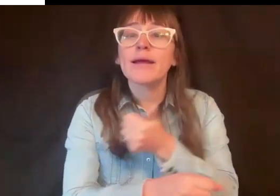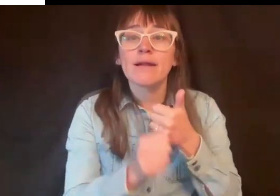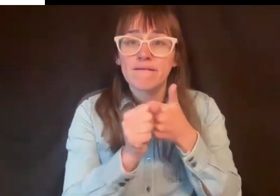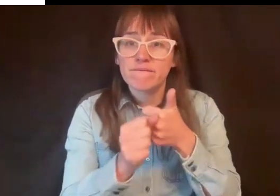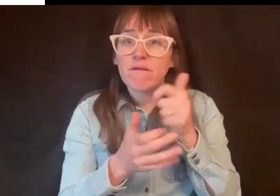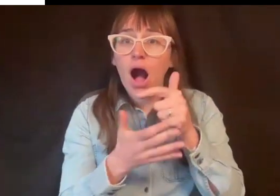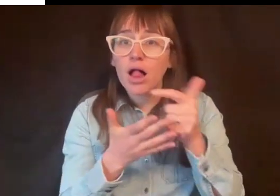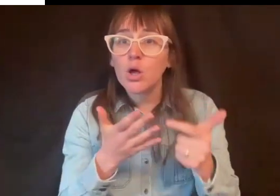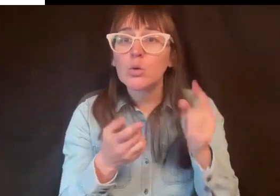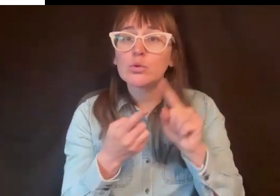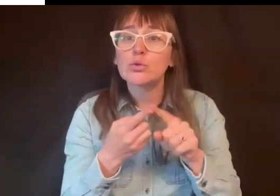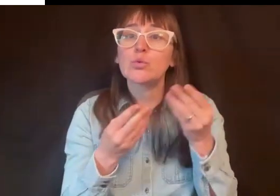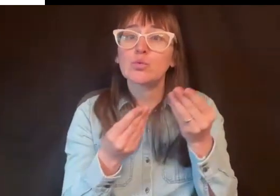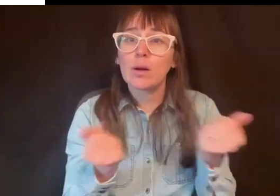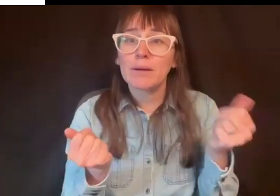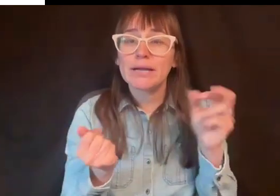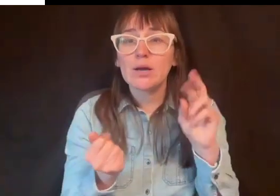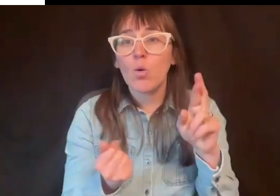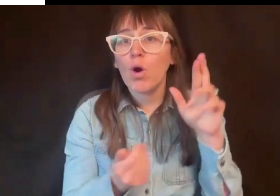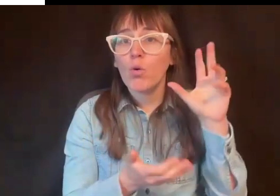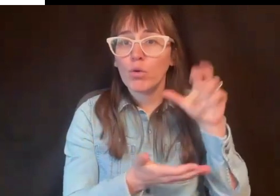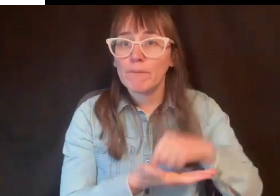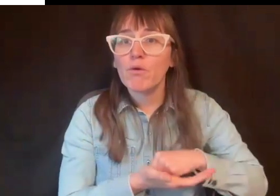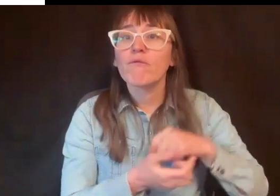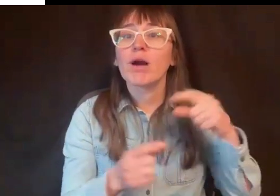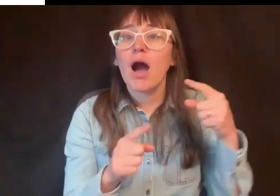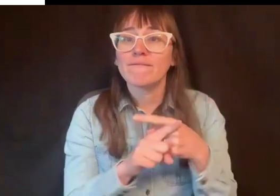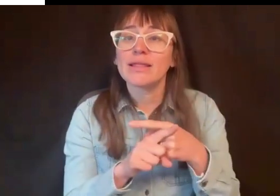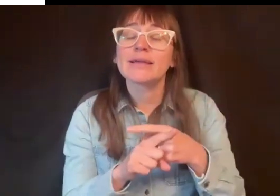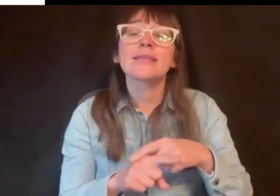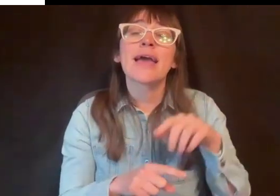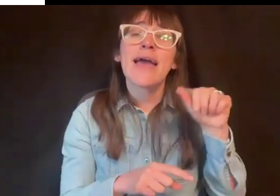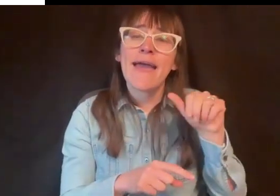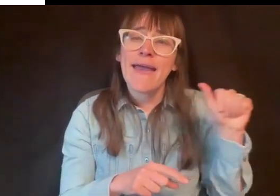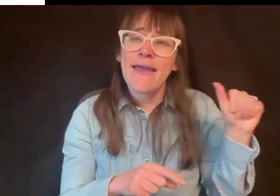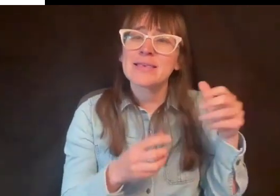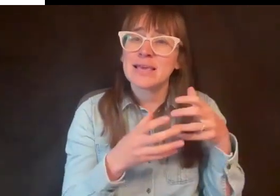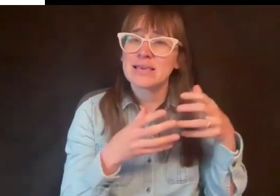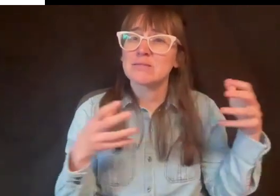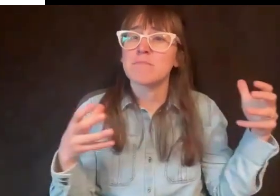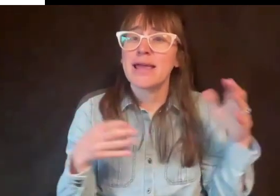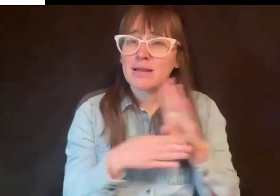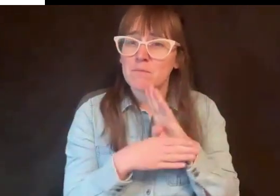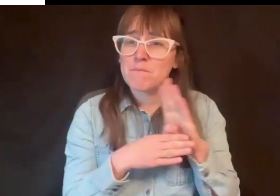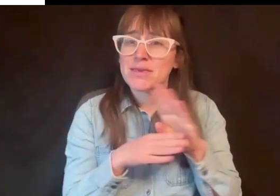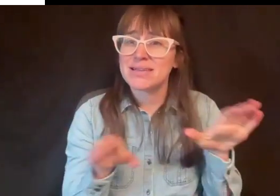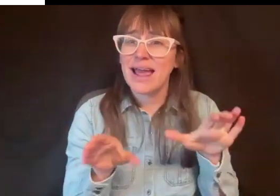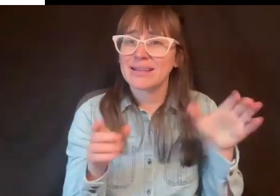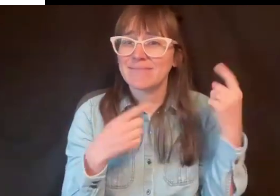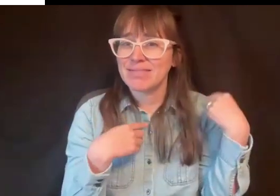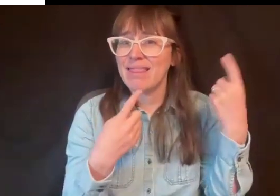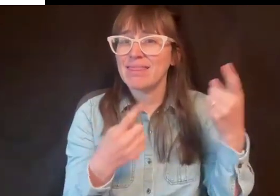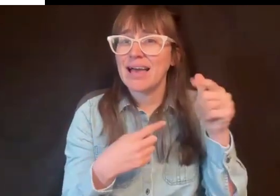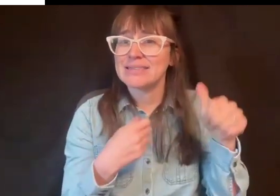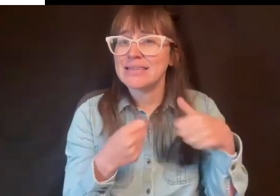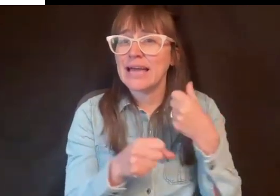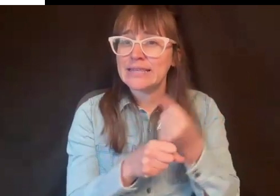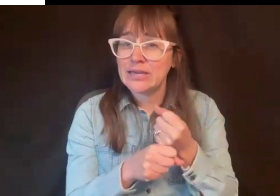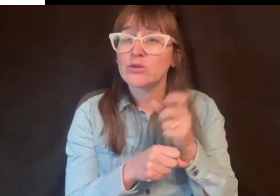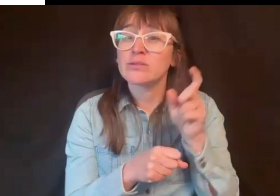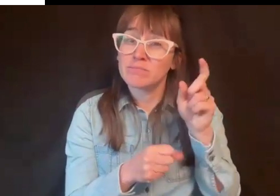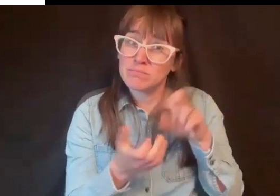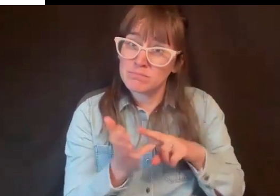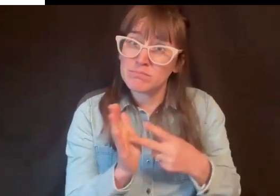or remove such conflicts. AAAs have expanded their business activities over the last decade, necessitating